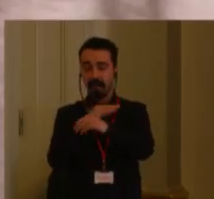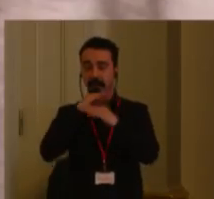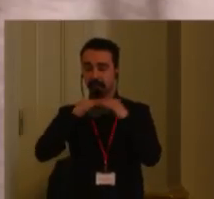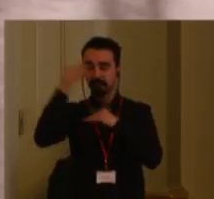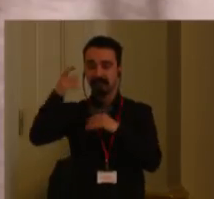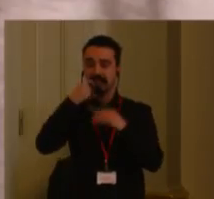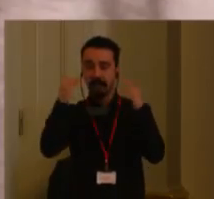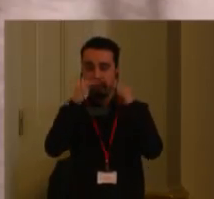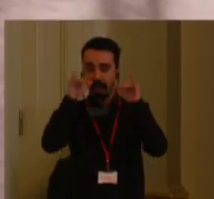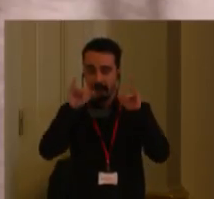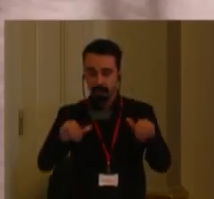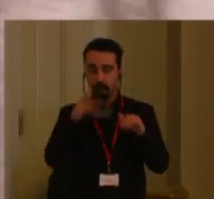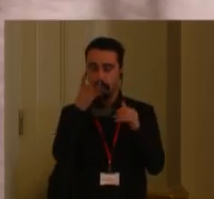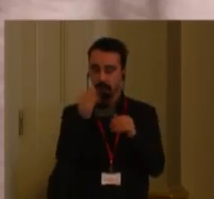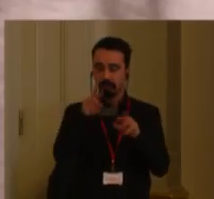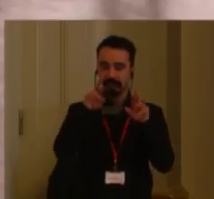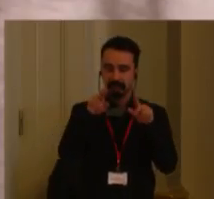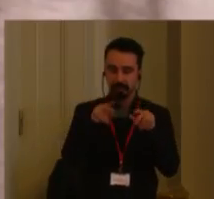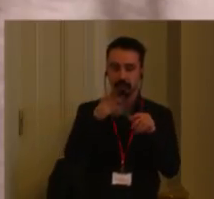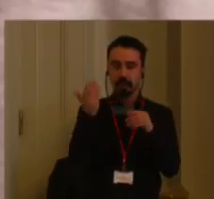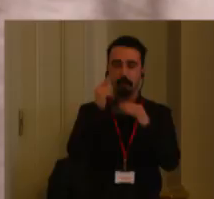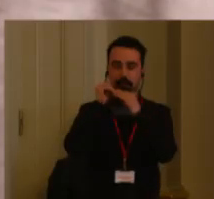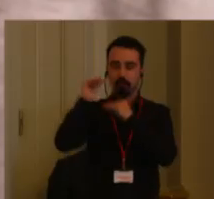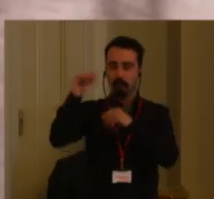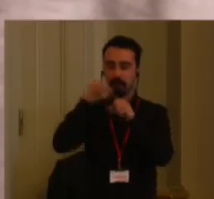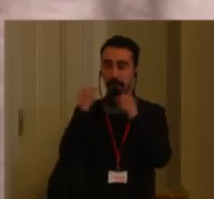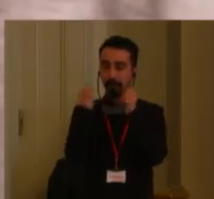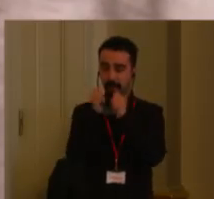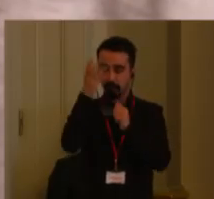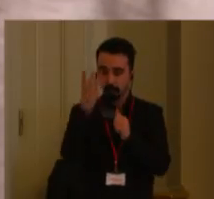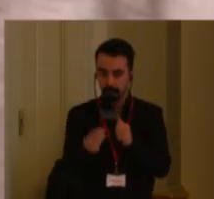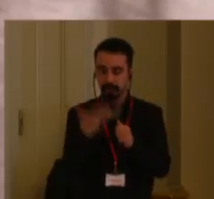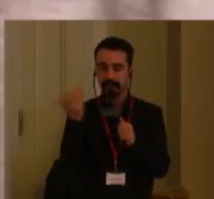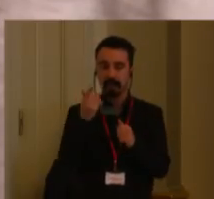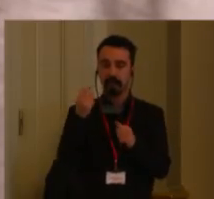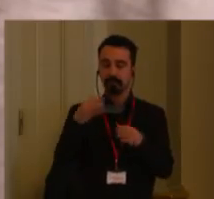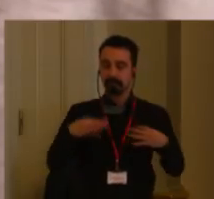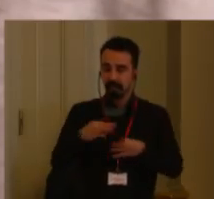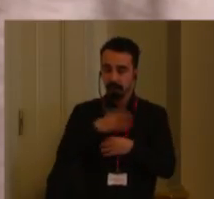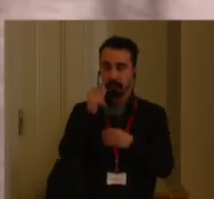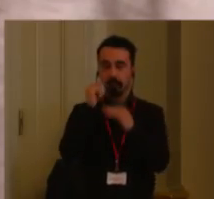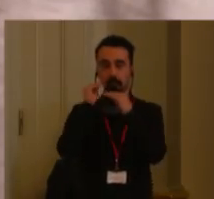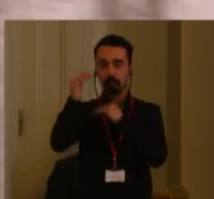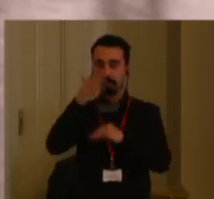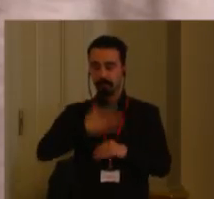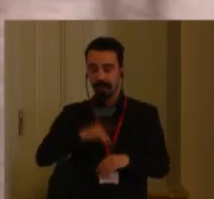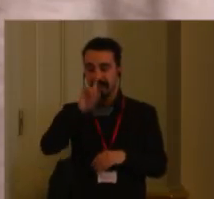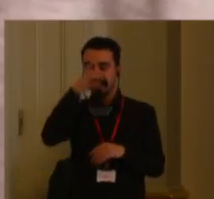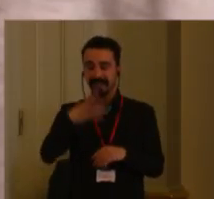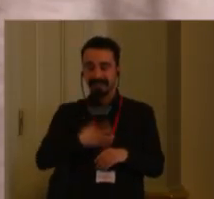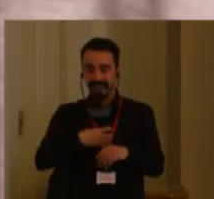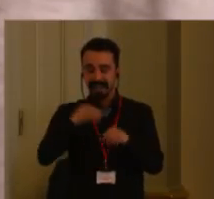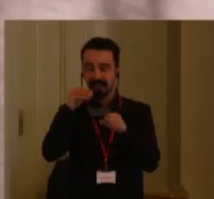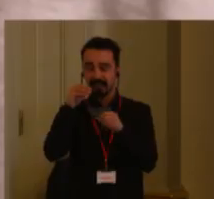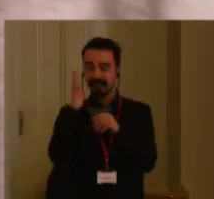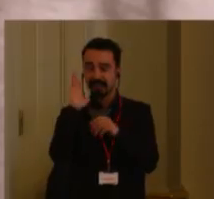more cohesive communities. And far from being a generation that only thinks of itself, they're actively